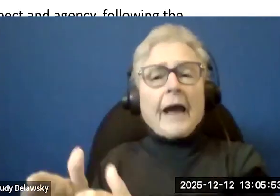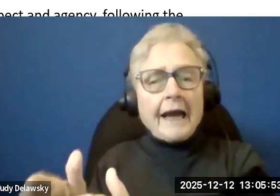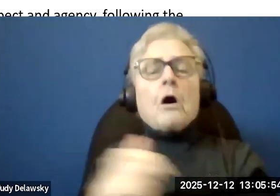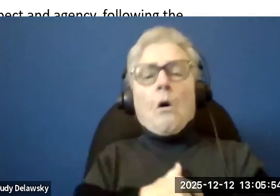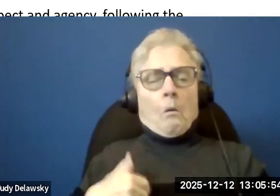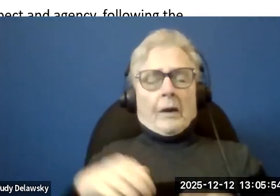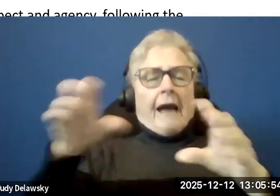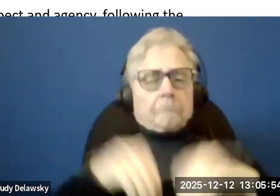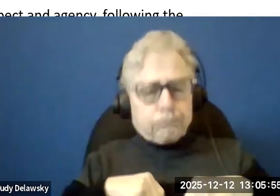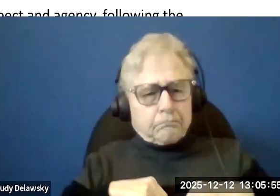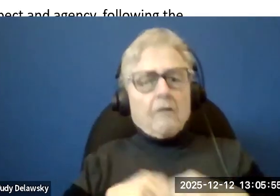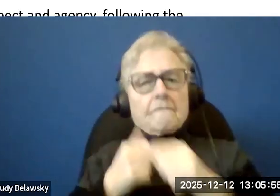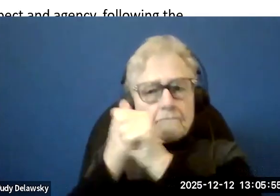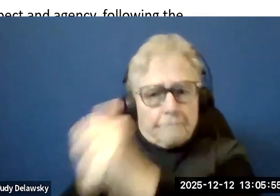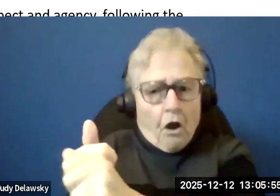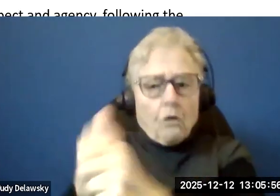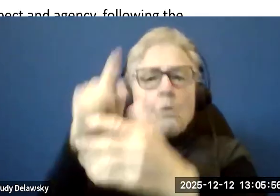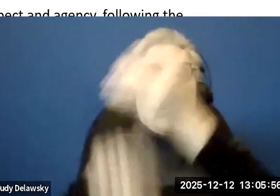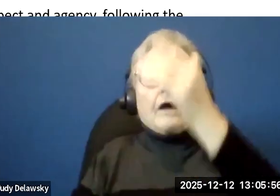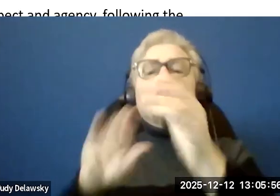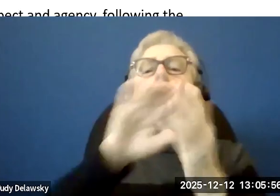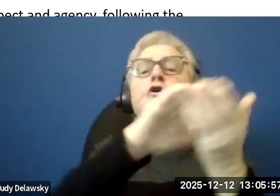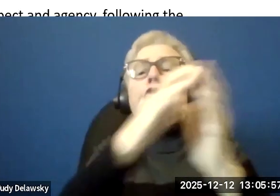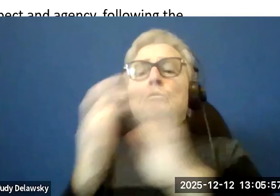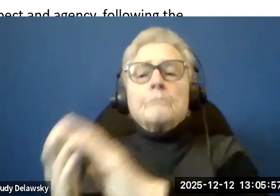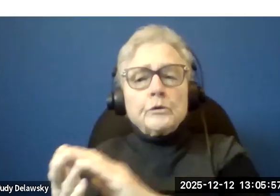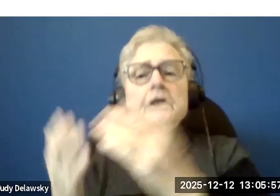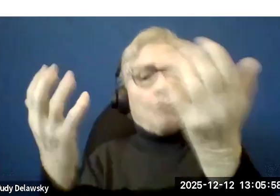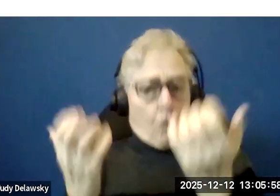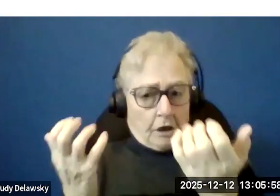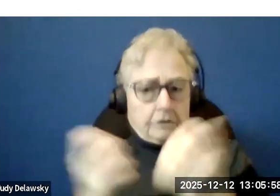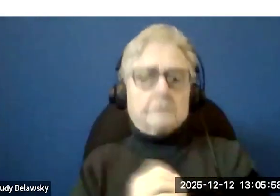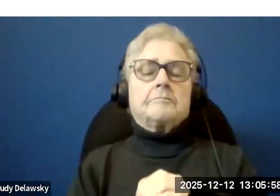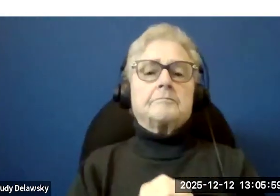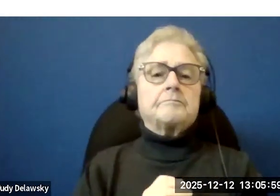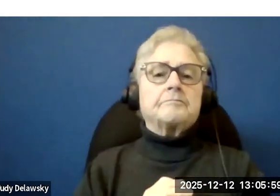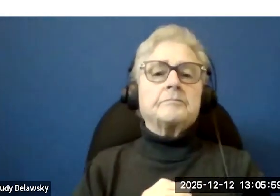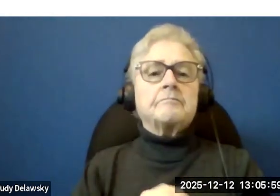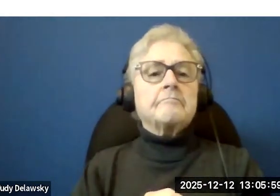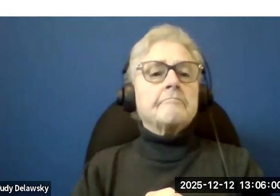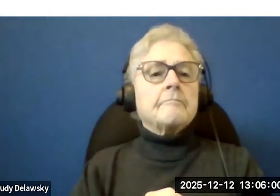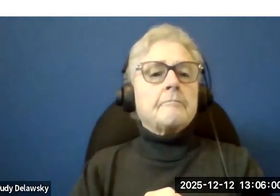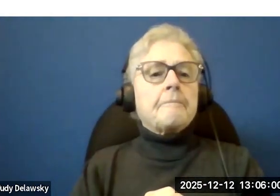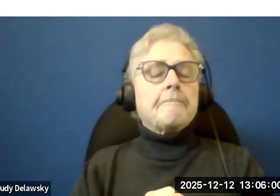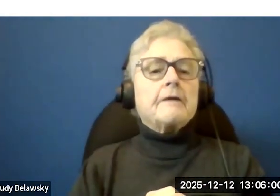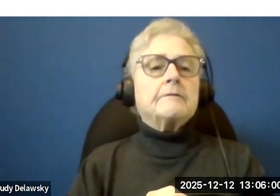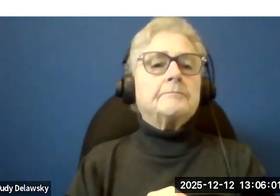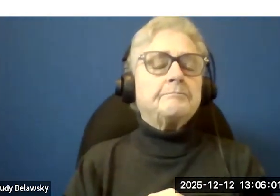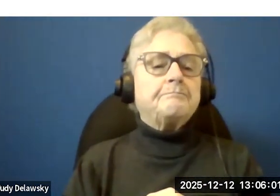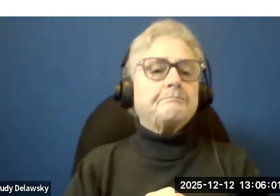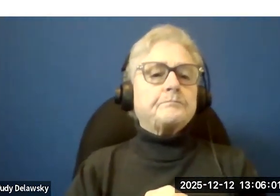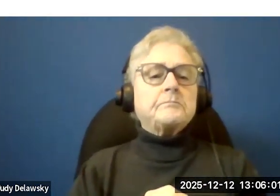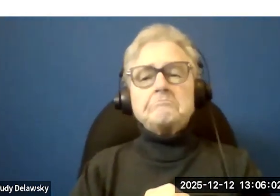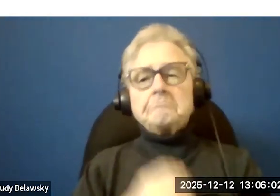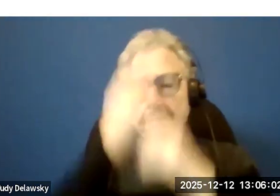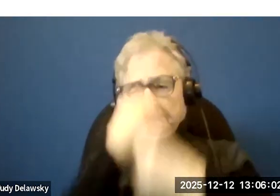community in our work here. Okay, so after all of that, I would just like to briefly